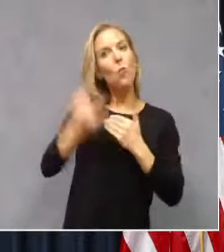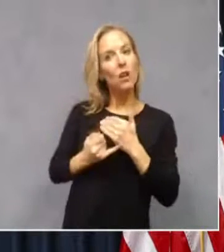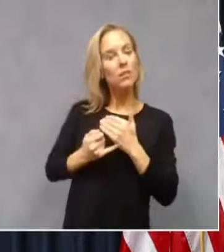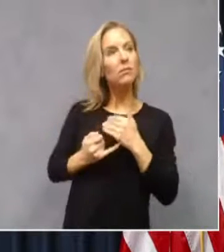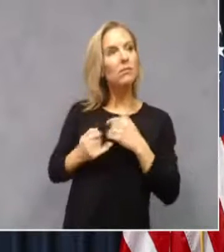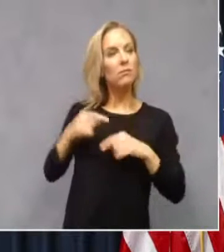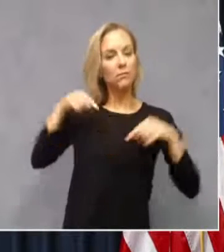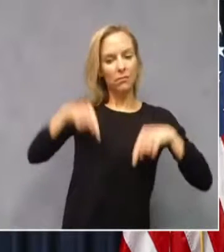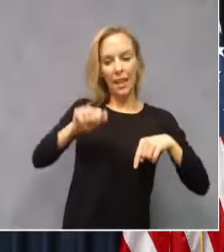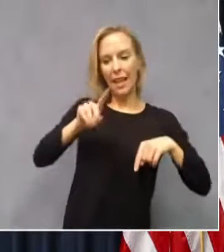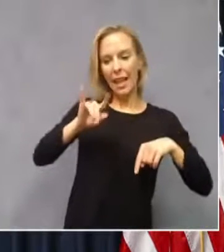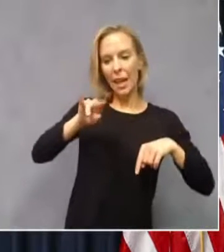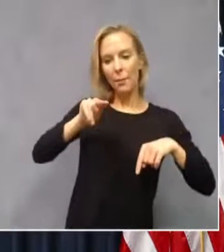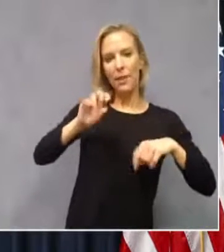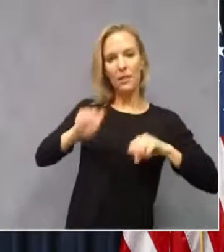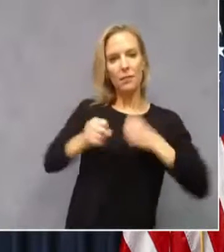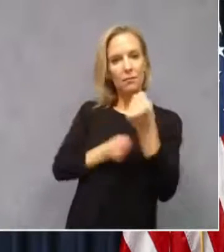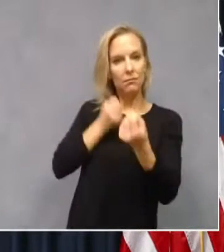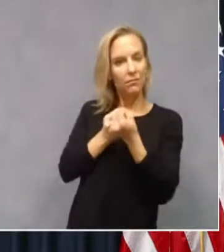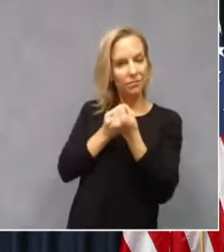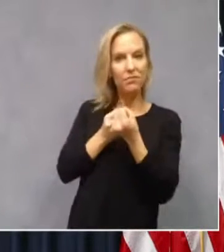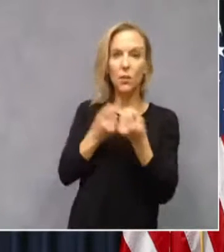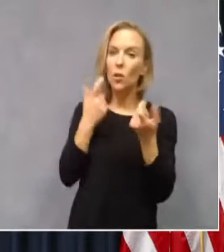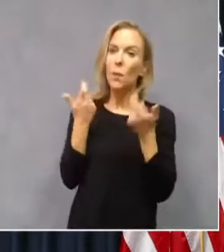create a heck of a lot of jobs at a time we need them.